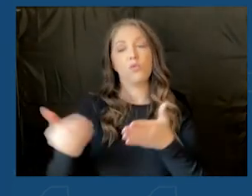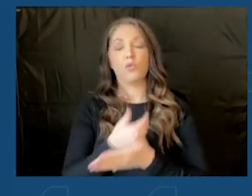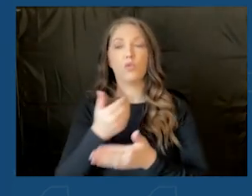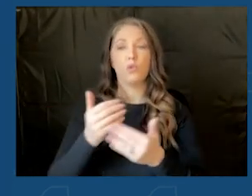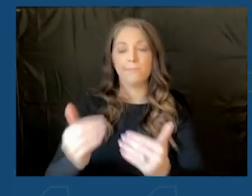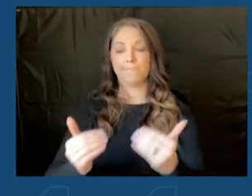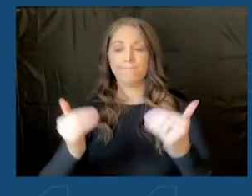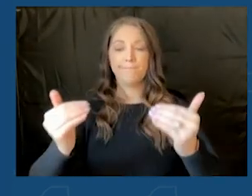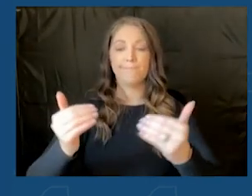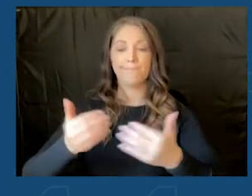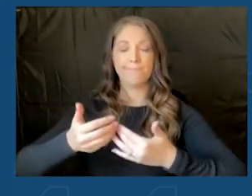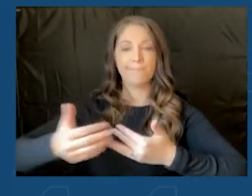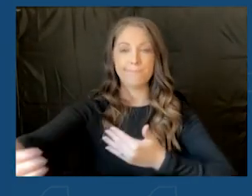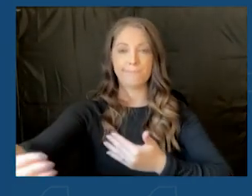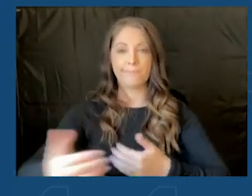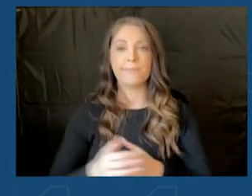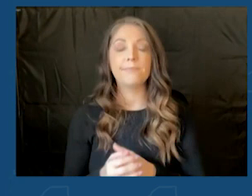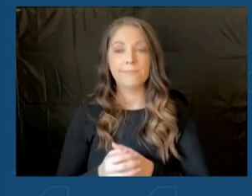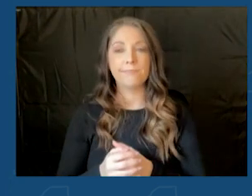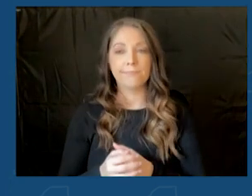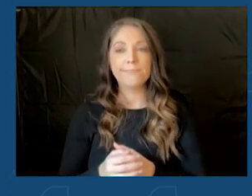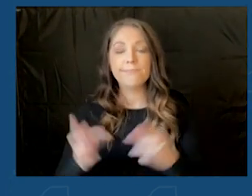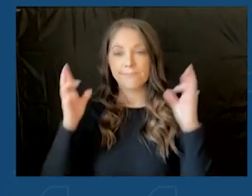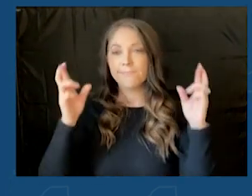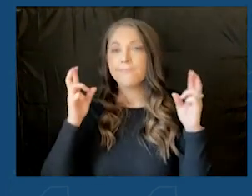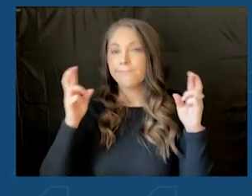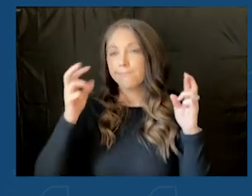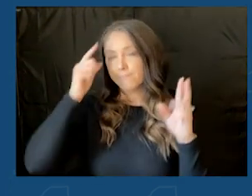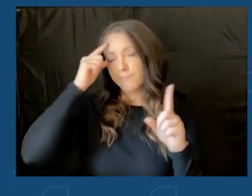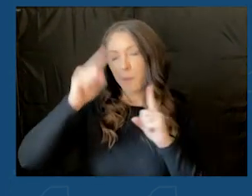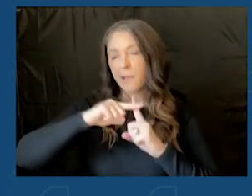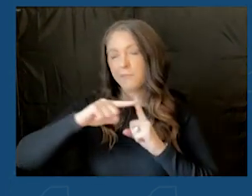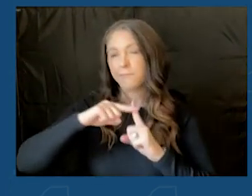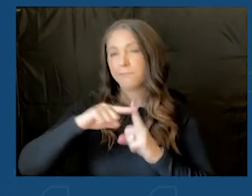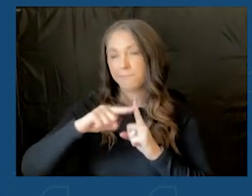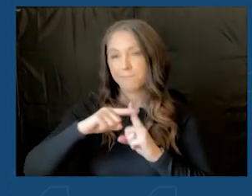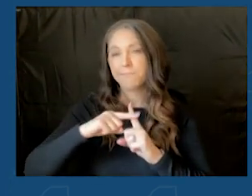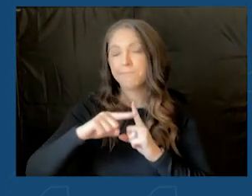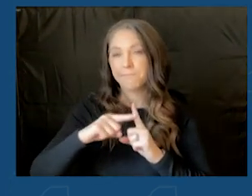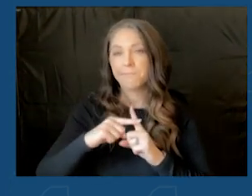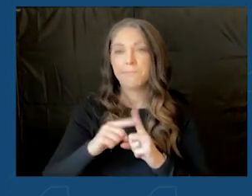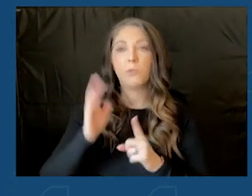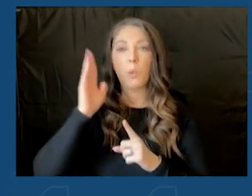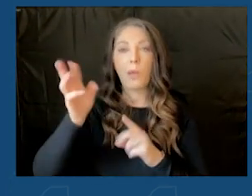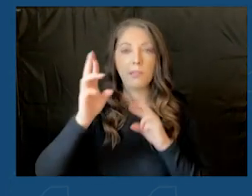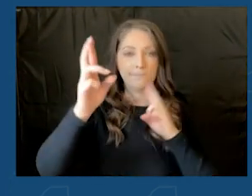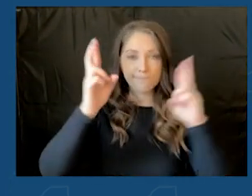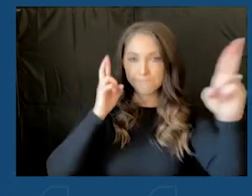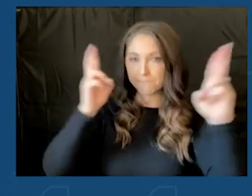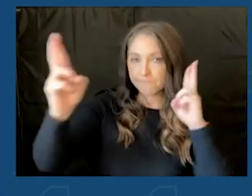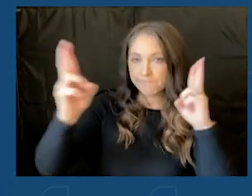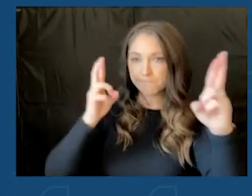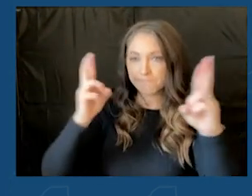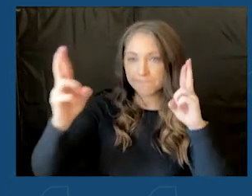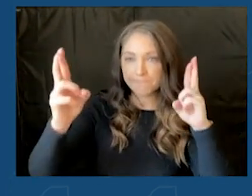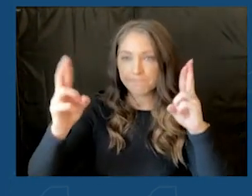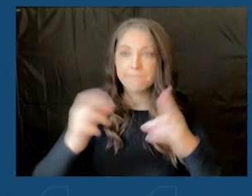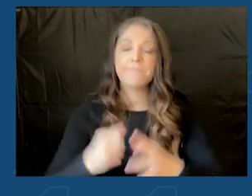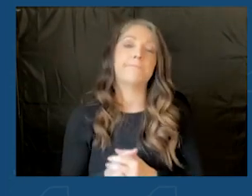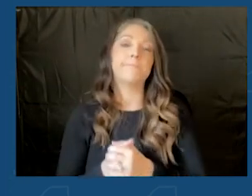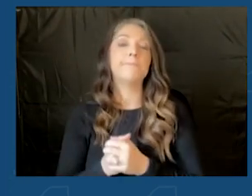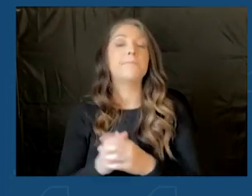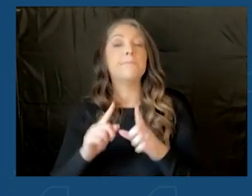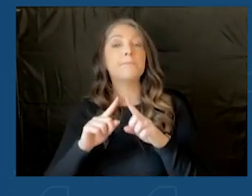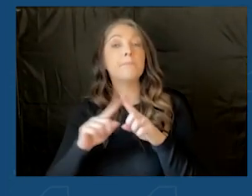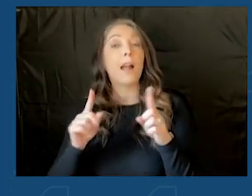I'm very optimistic. Yeah, I'm very optimistic that we'll be assuring each other's respect for this. But as we talk about this, I